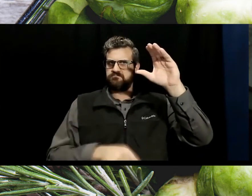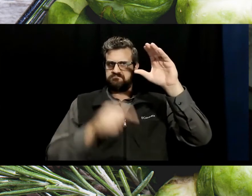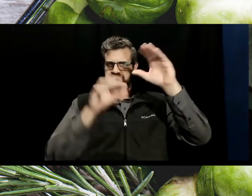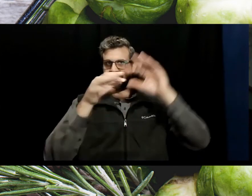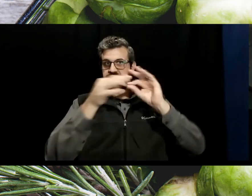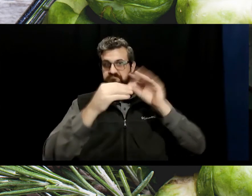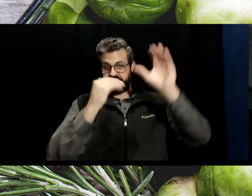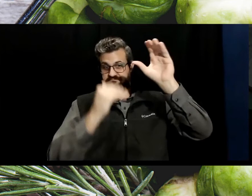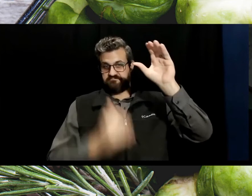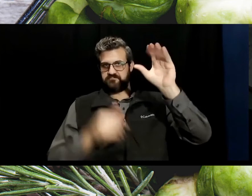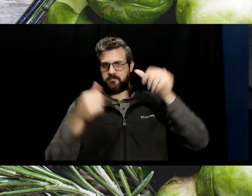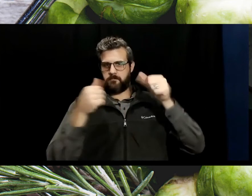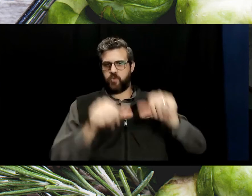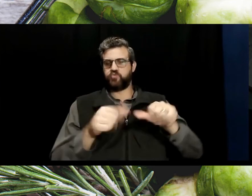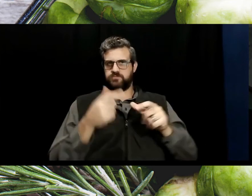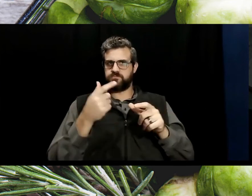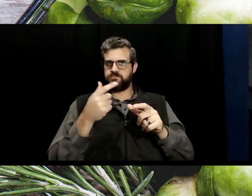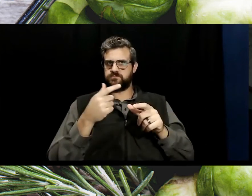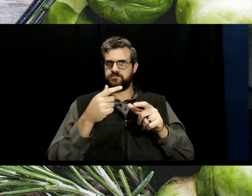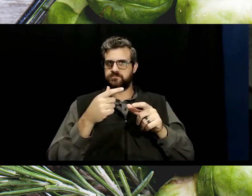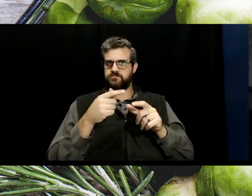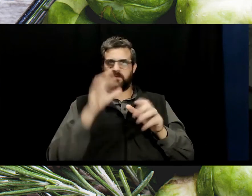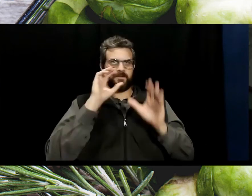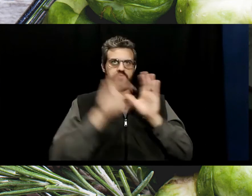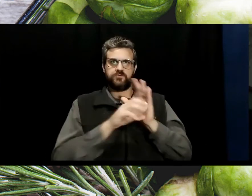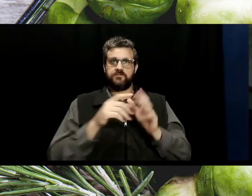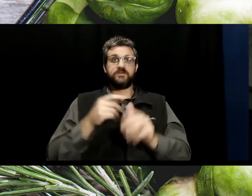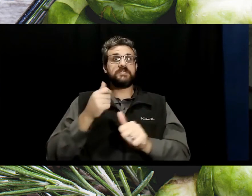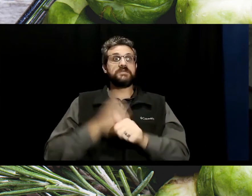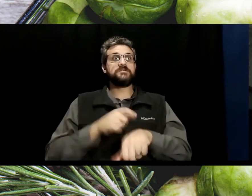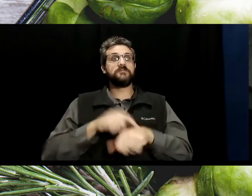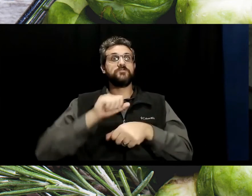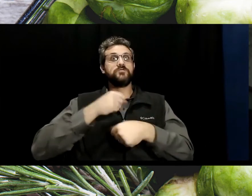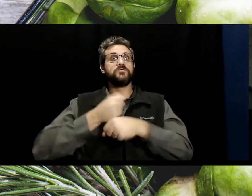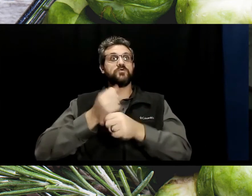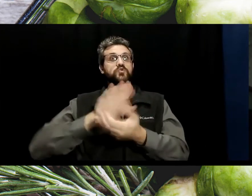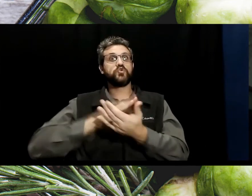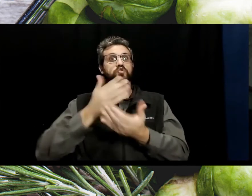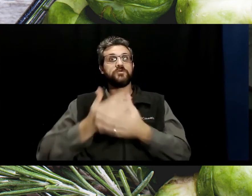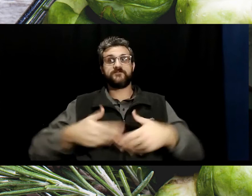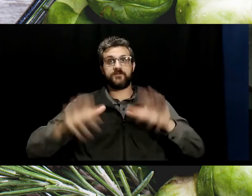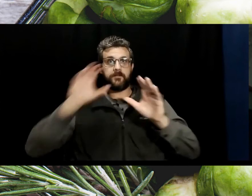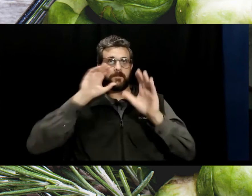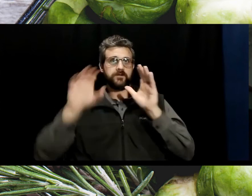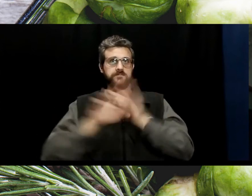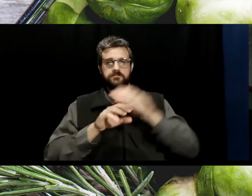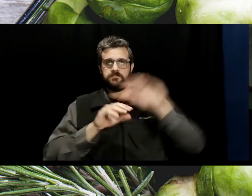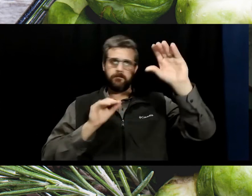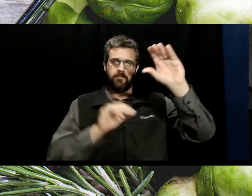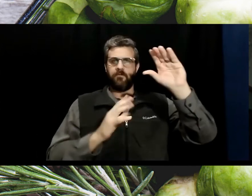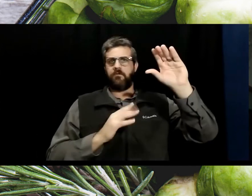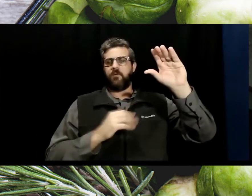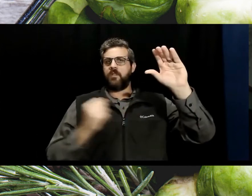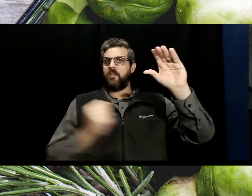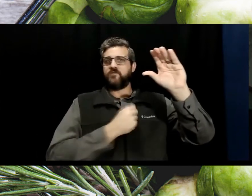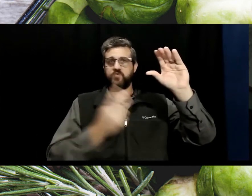videos for each day's recipe. So feel free to post your pictures there. We'd love to see what you